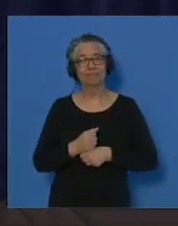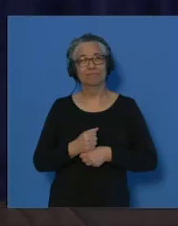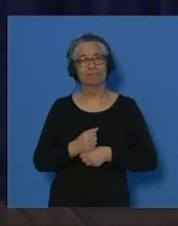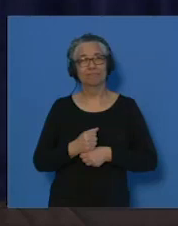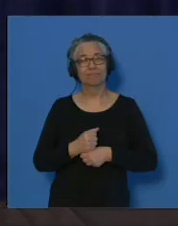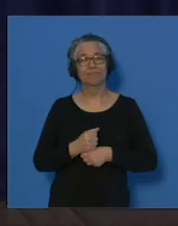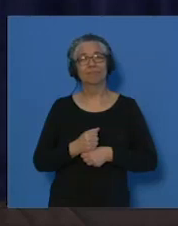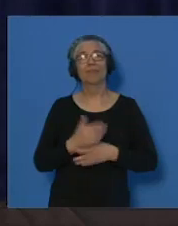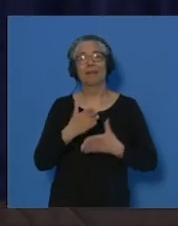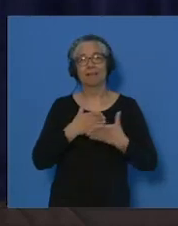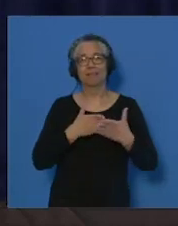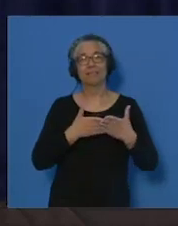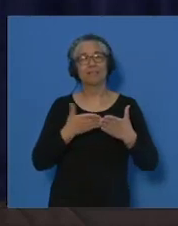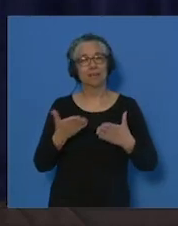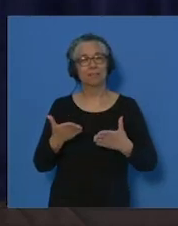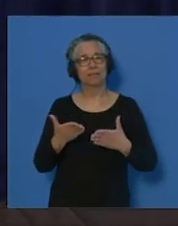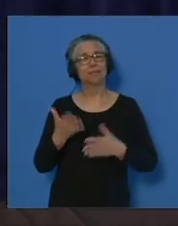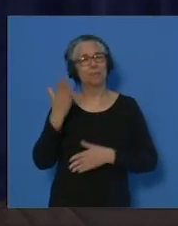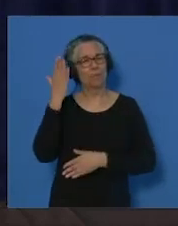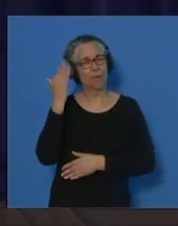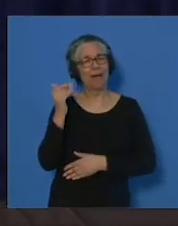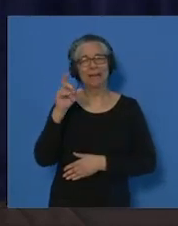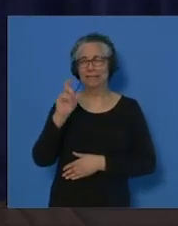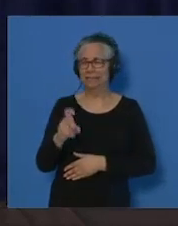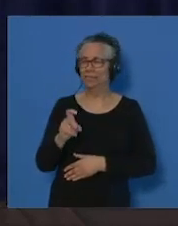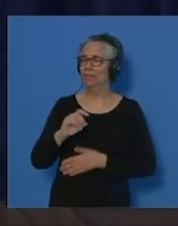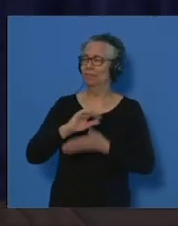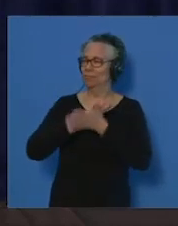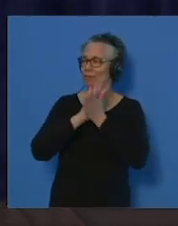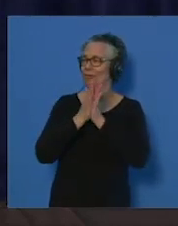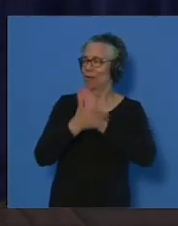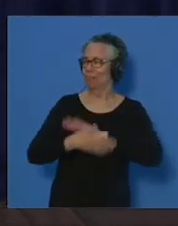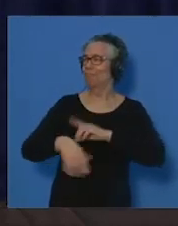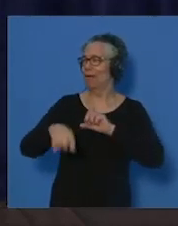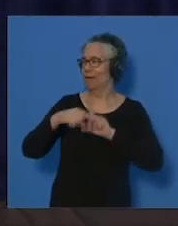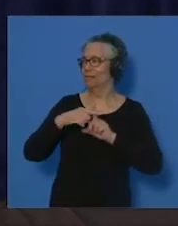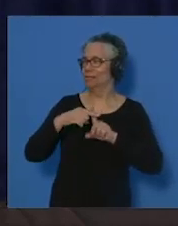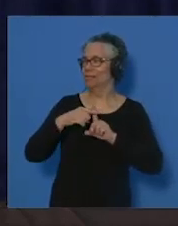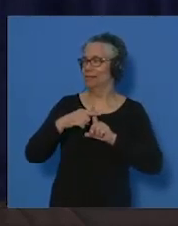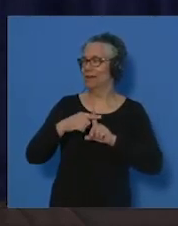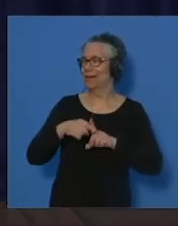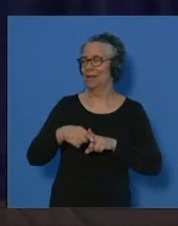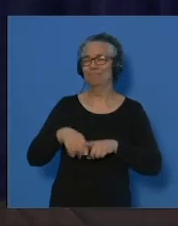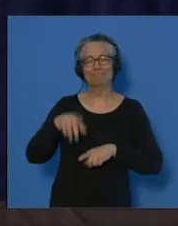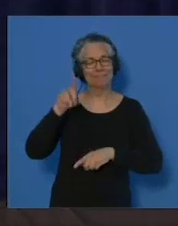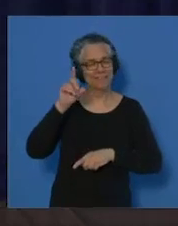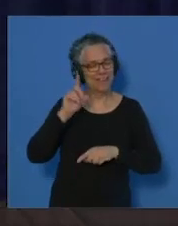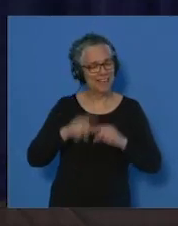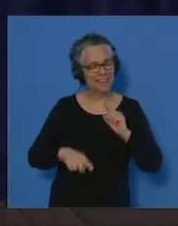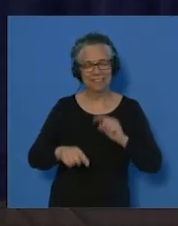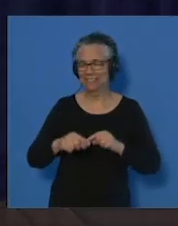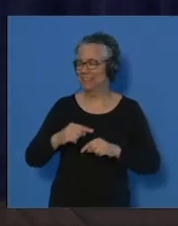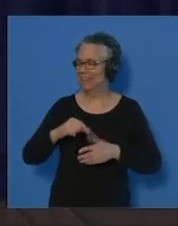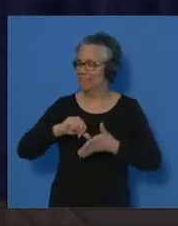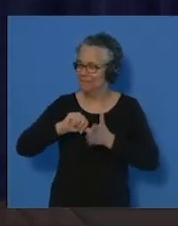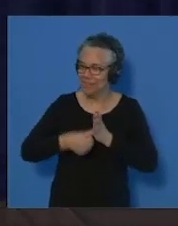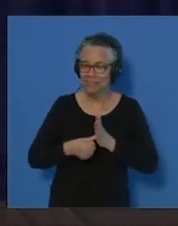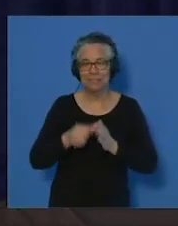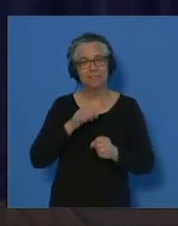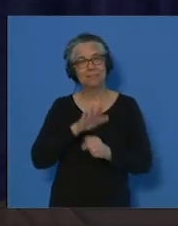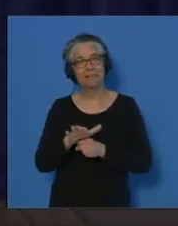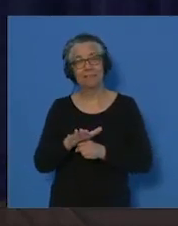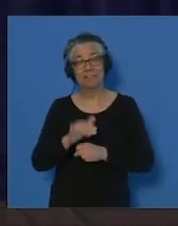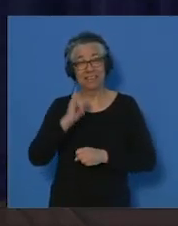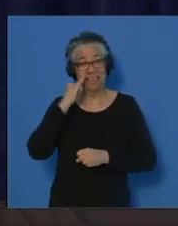something that is a cause for optimism. But I cannot express enough that if we move too